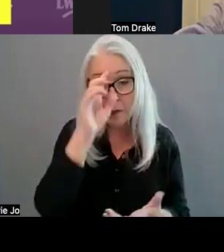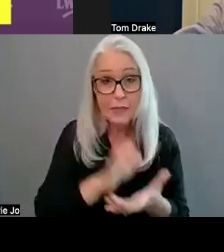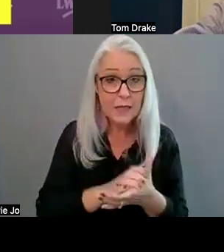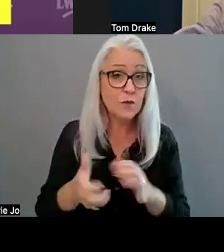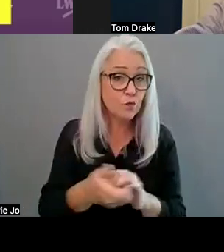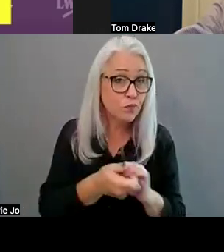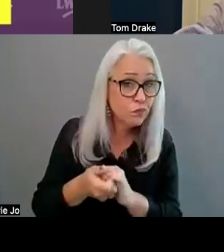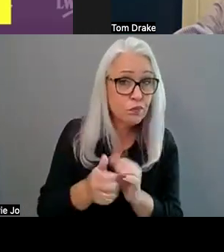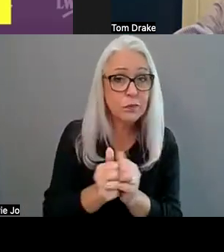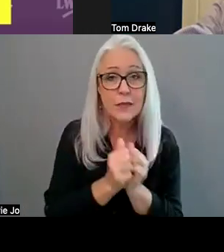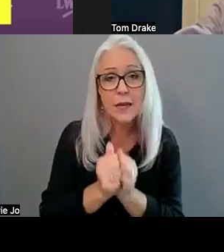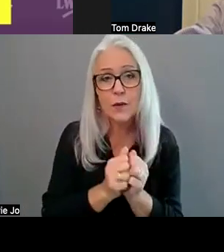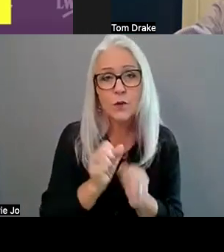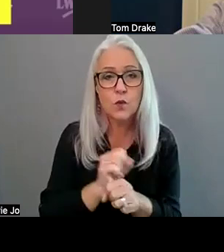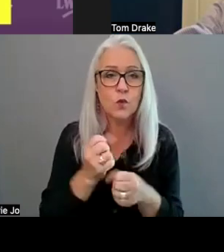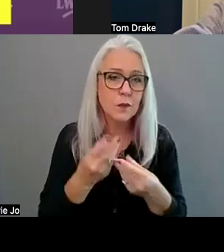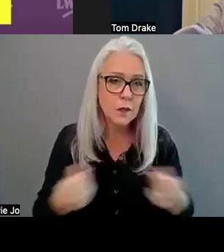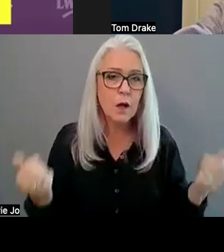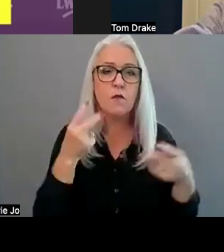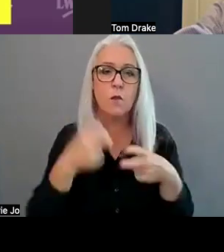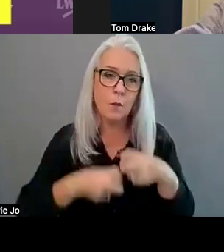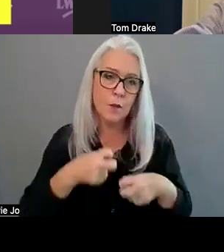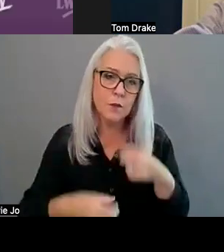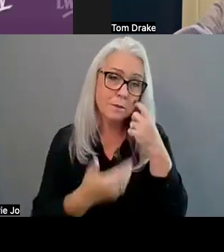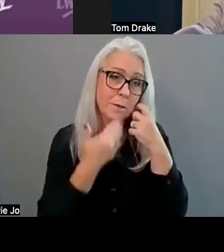solve problems. Thank you.